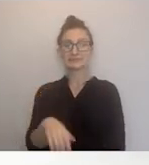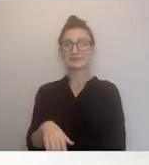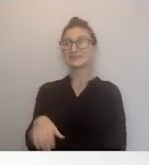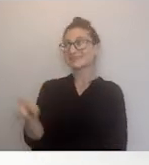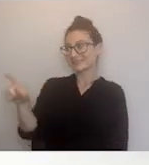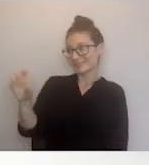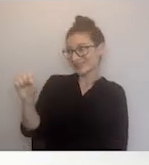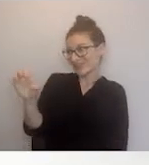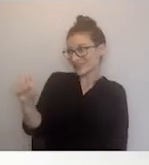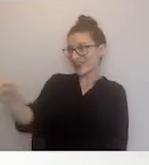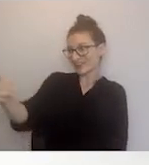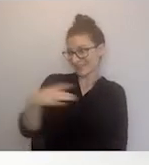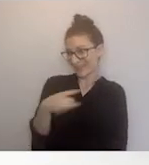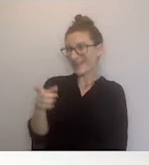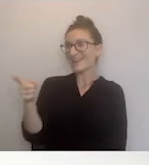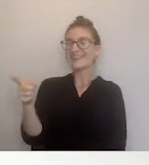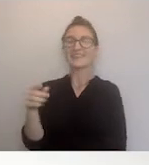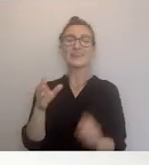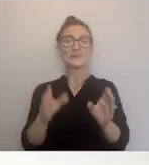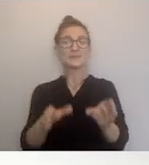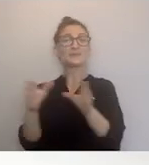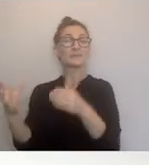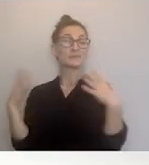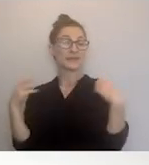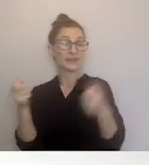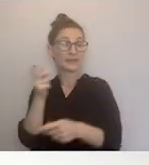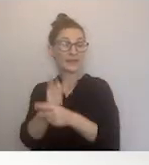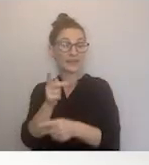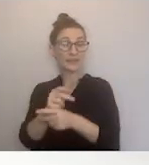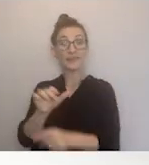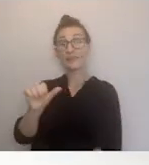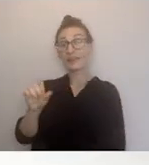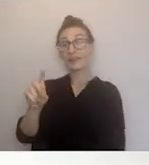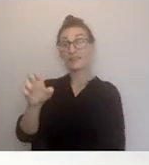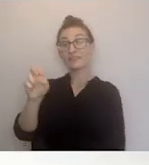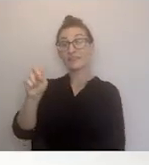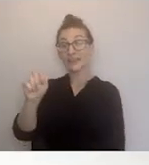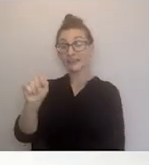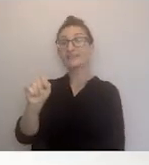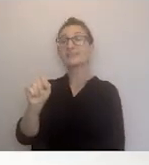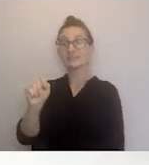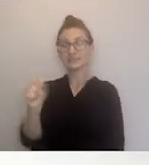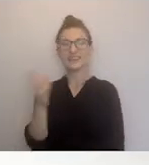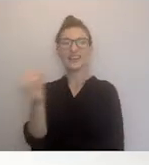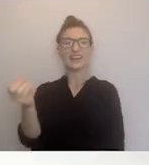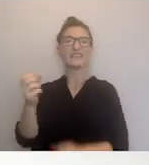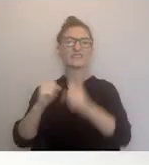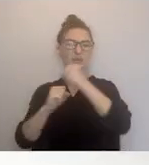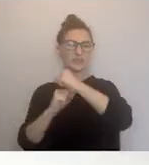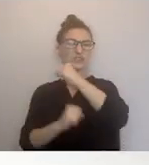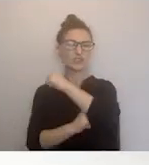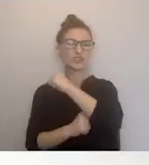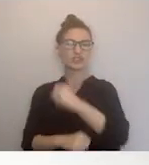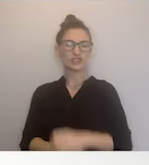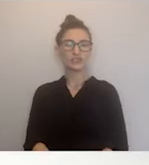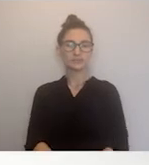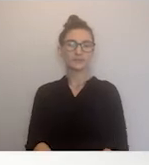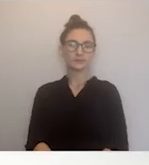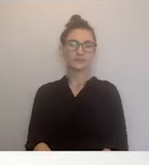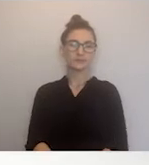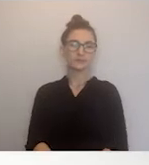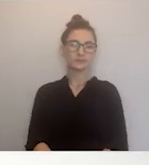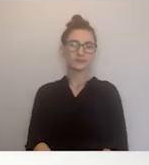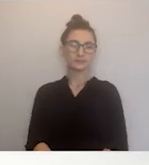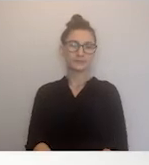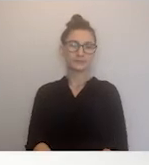Fringe. Yes, I know Sean's like, Chance to Dance, yes. And then we work with healthcare, so we work with Advent Health, Orlando Health, and then also foundations